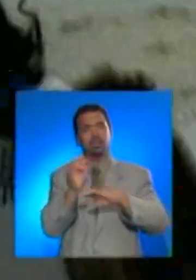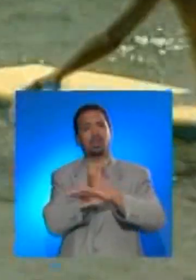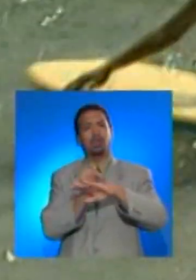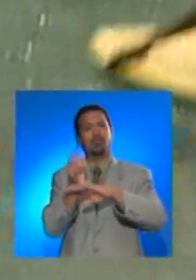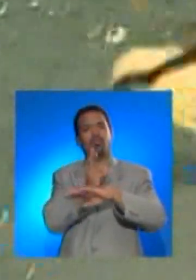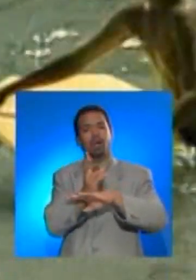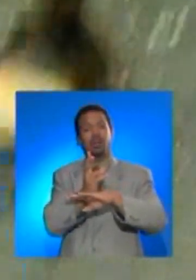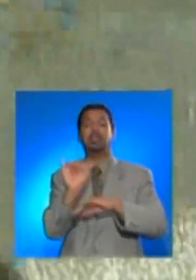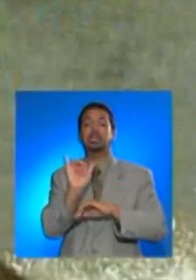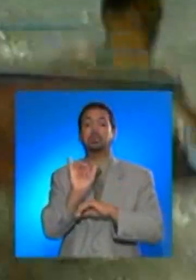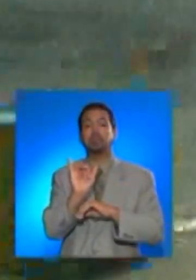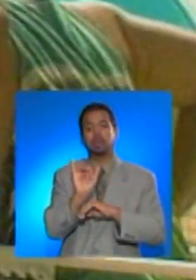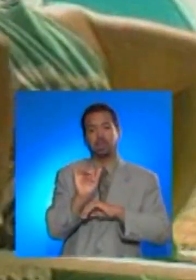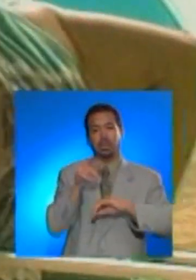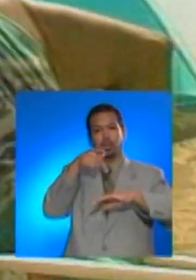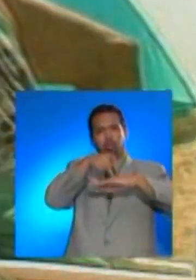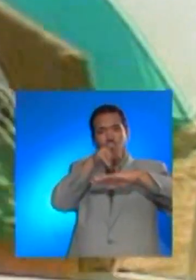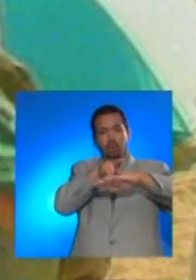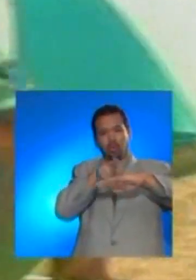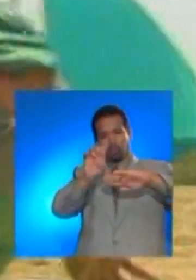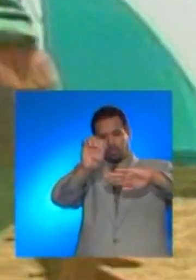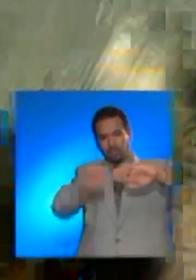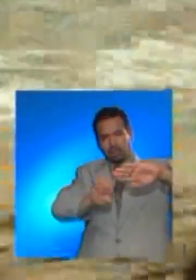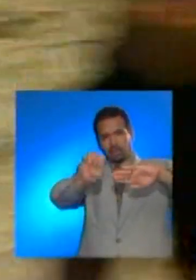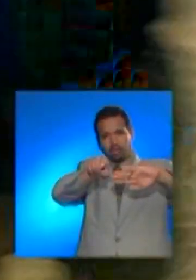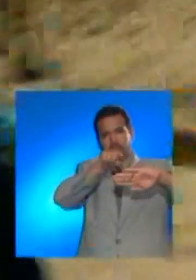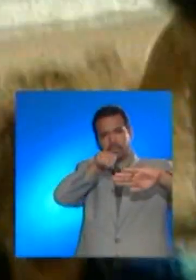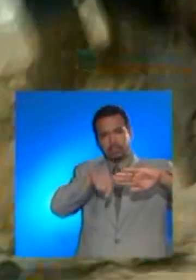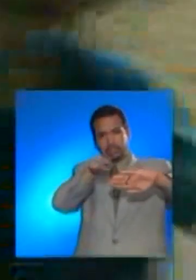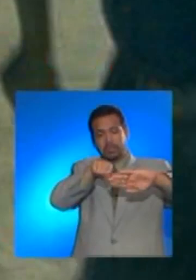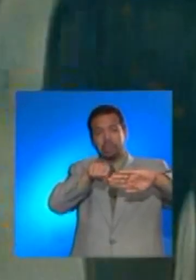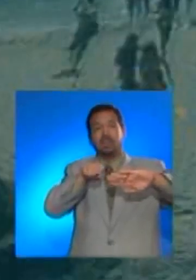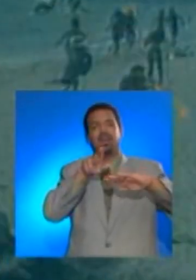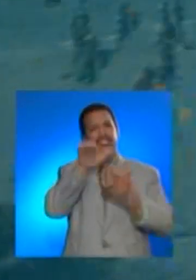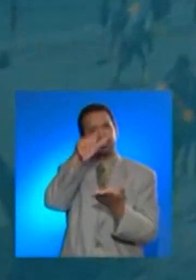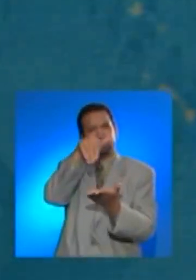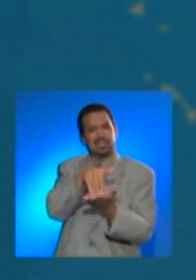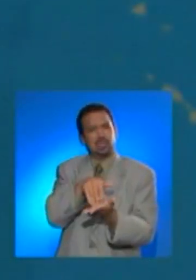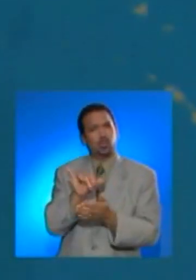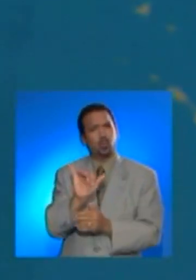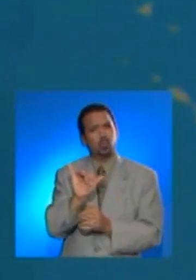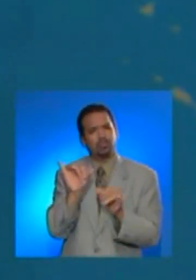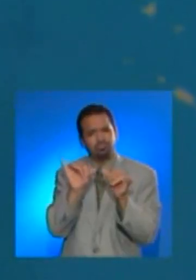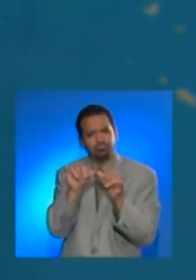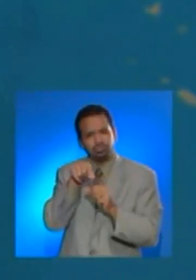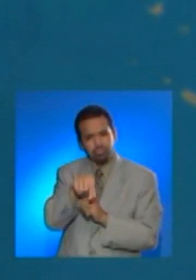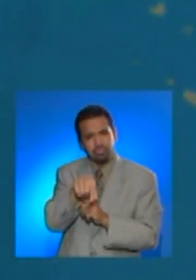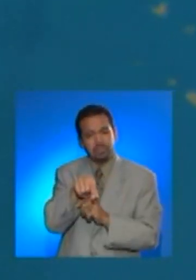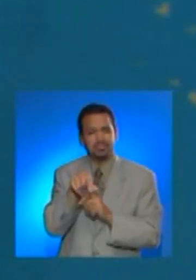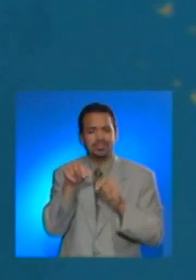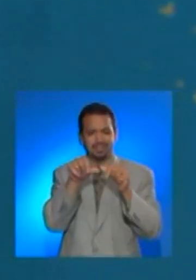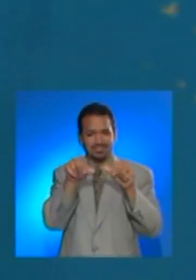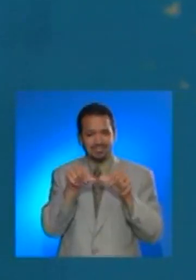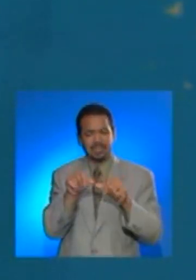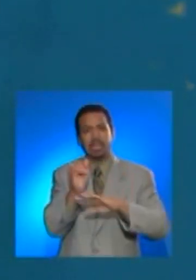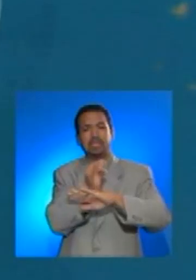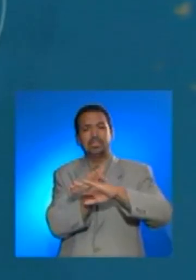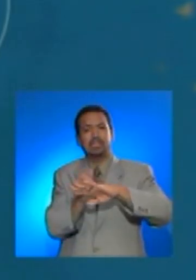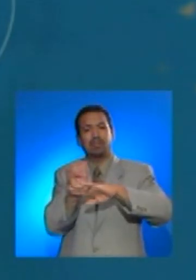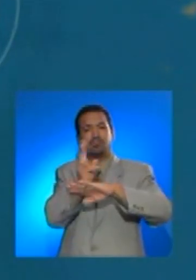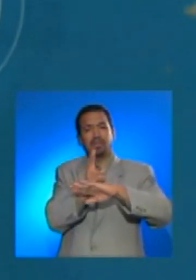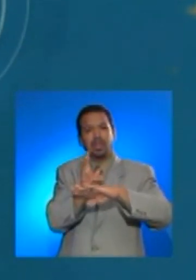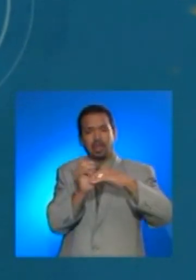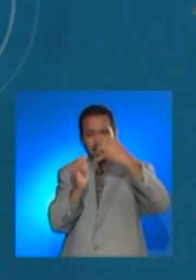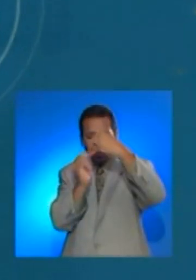Virgin Islands and eastern Puerto Rico. The epicenter was located in the Virgin Island Basin, between St.